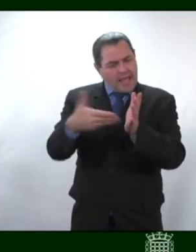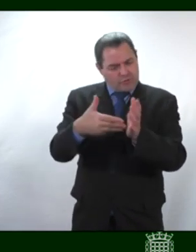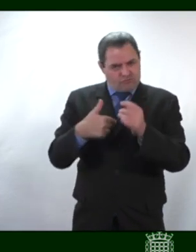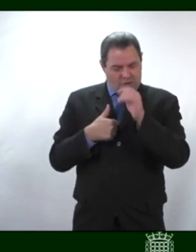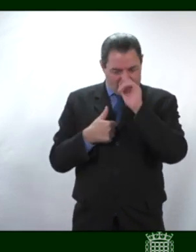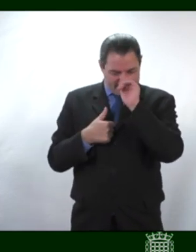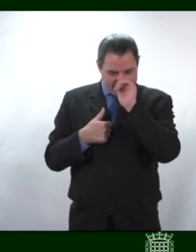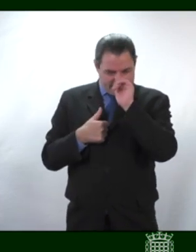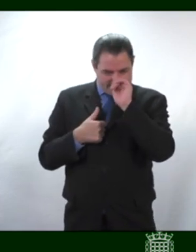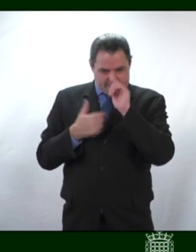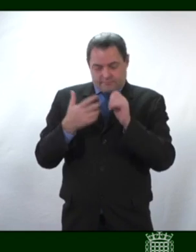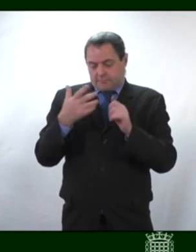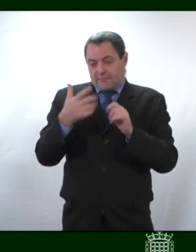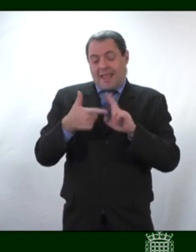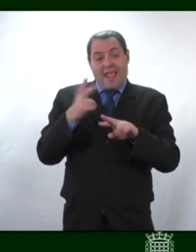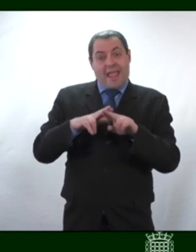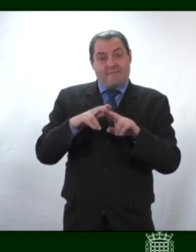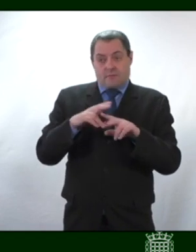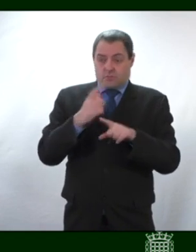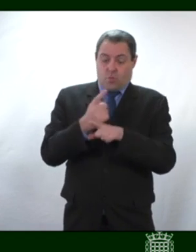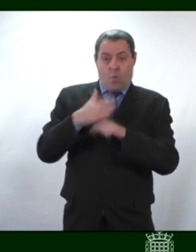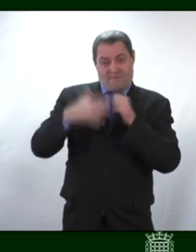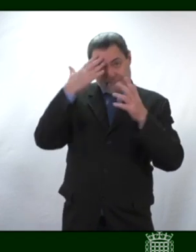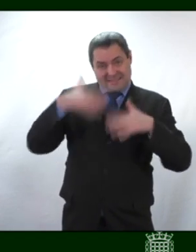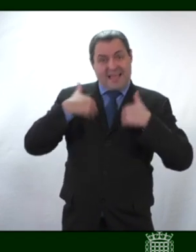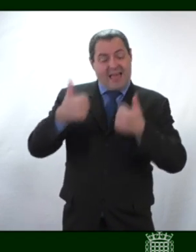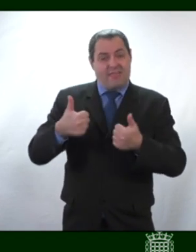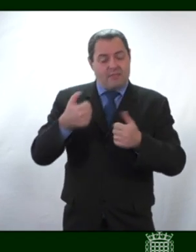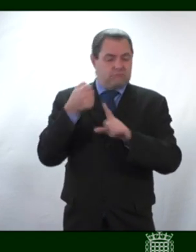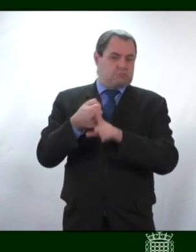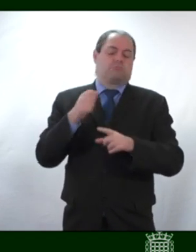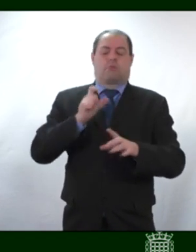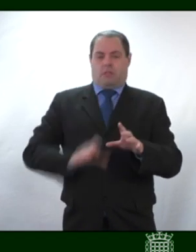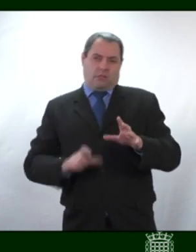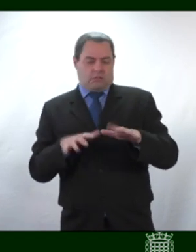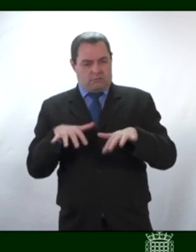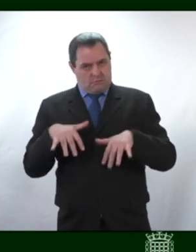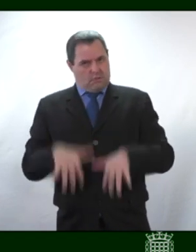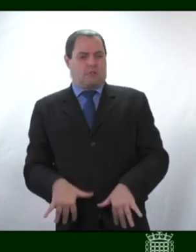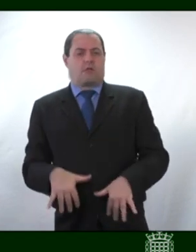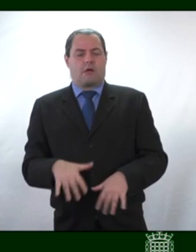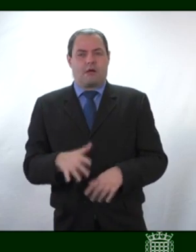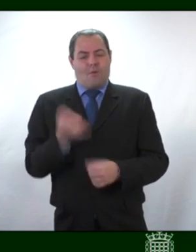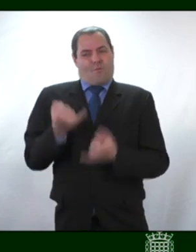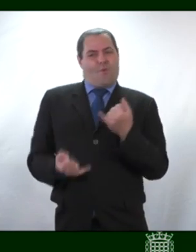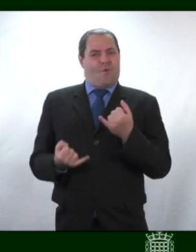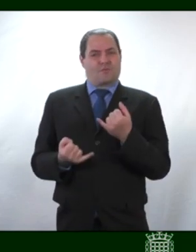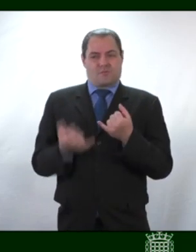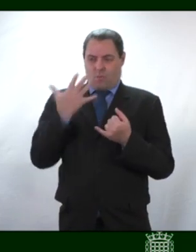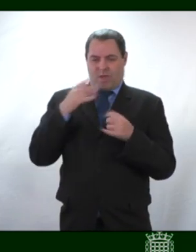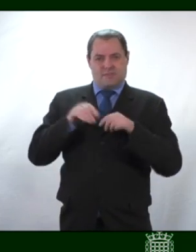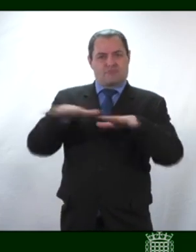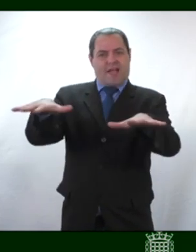for instance, on mental health is undoubtedly worse if the virus gets out of control, even